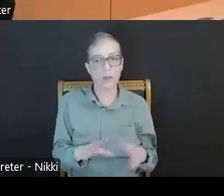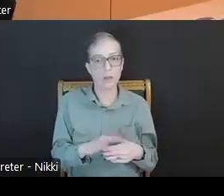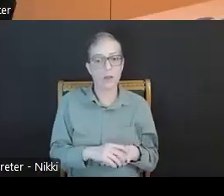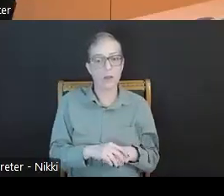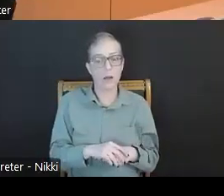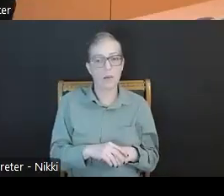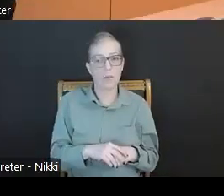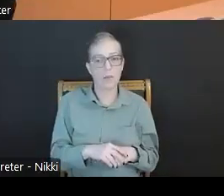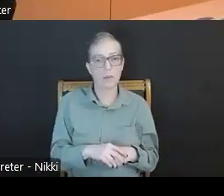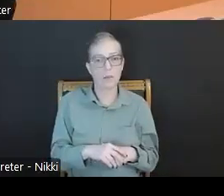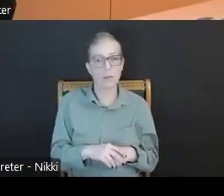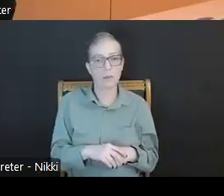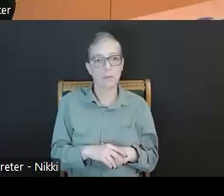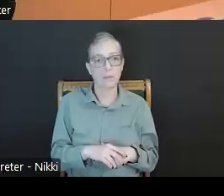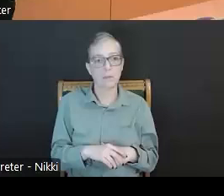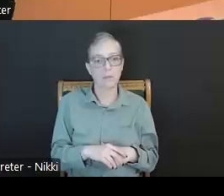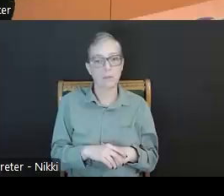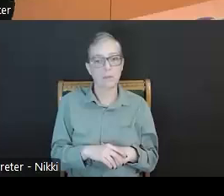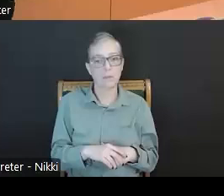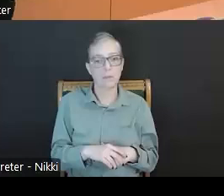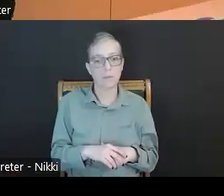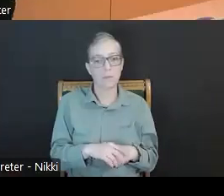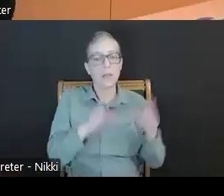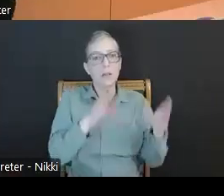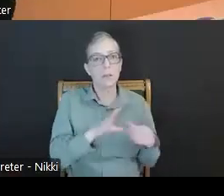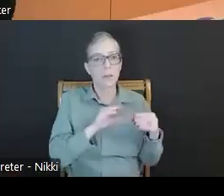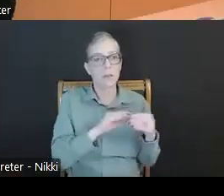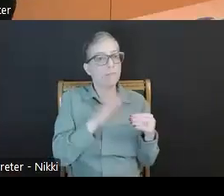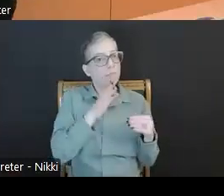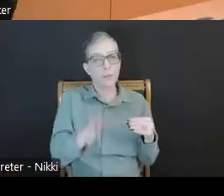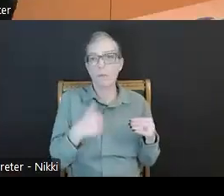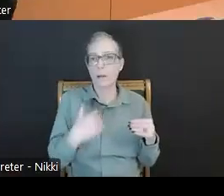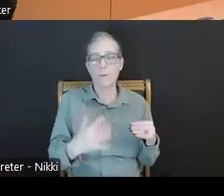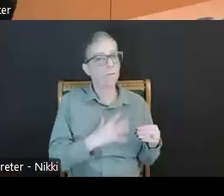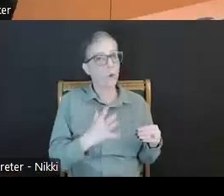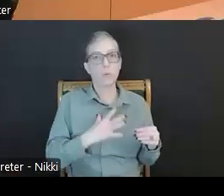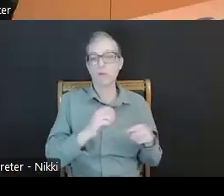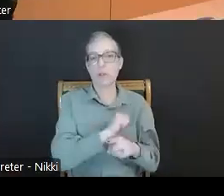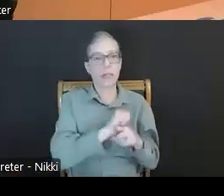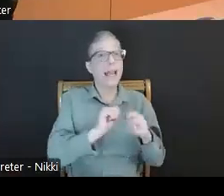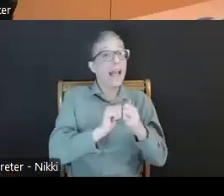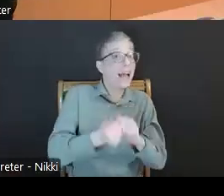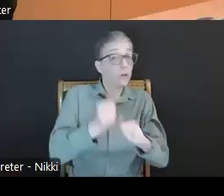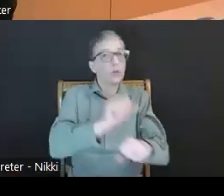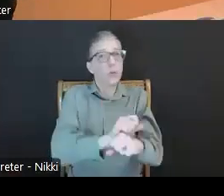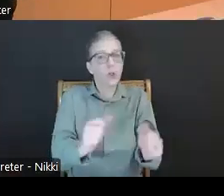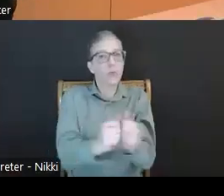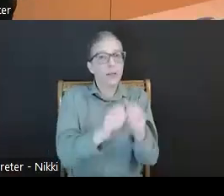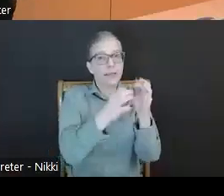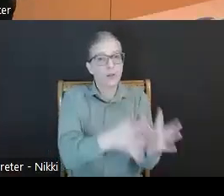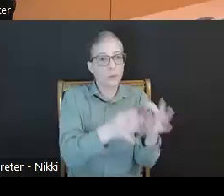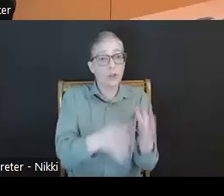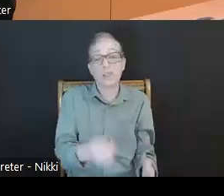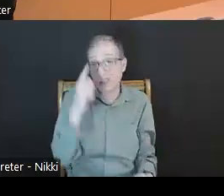the person who wrote this saying they never had formal training working with interpreters. I don't think any psychologists, psychiatrists, social workers,